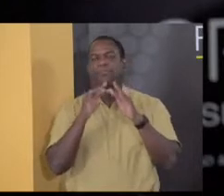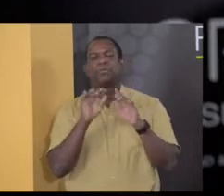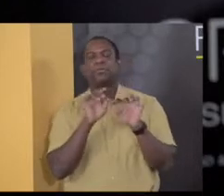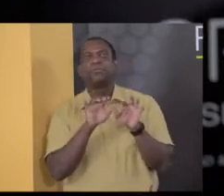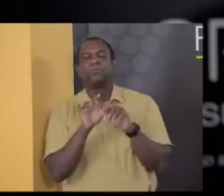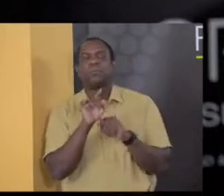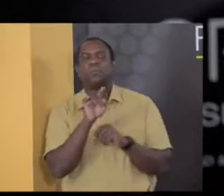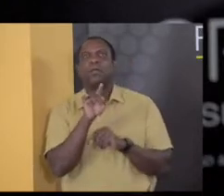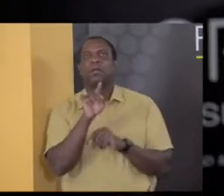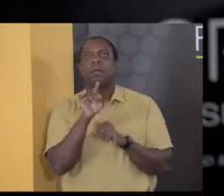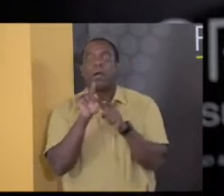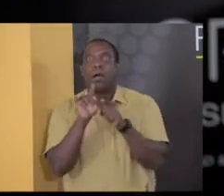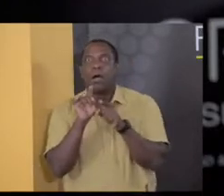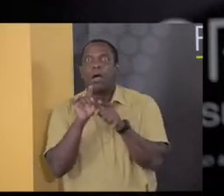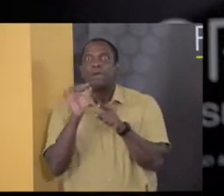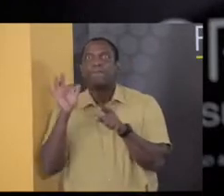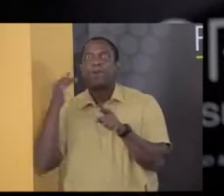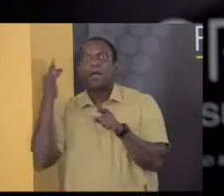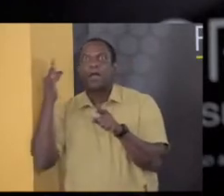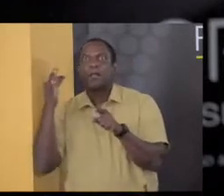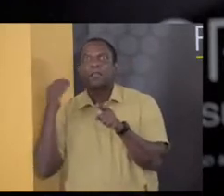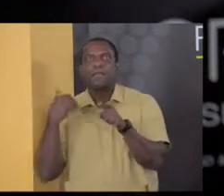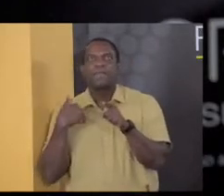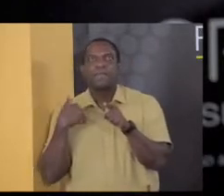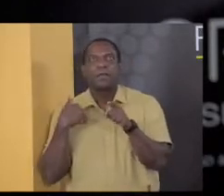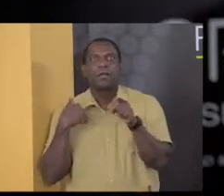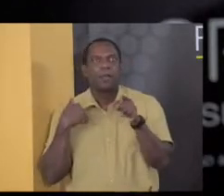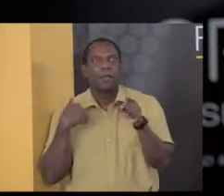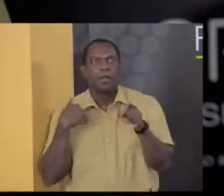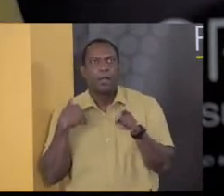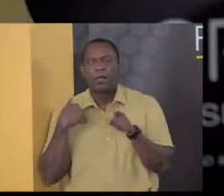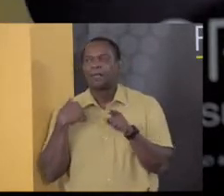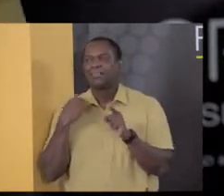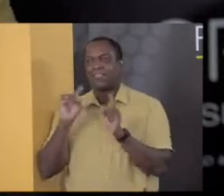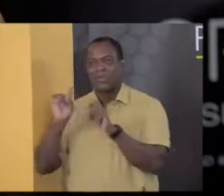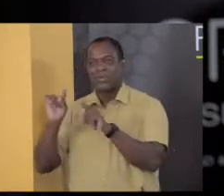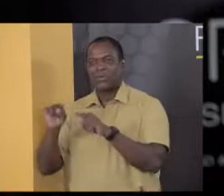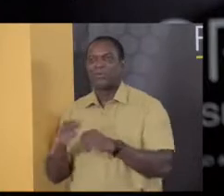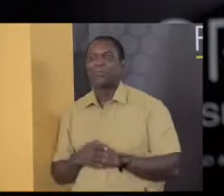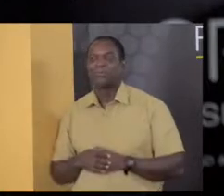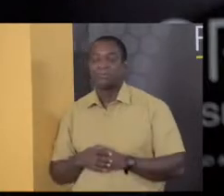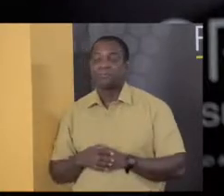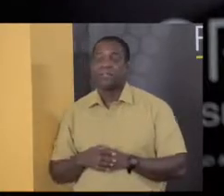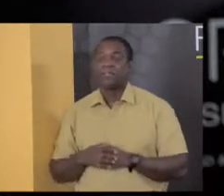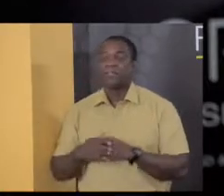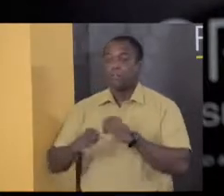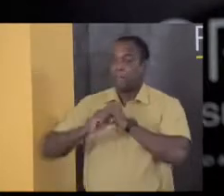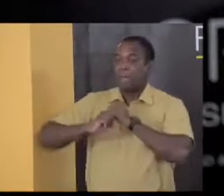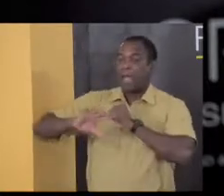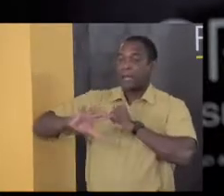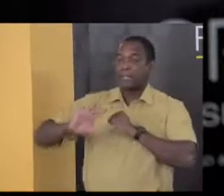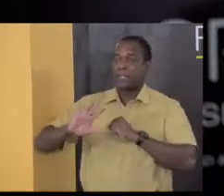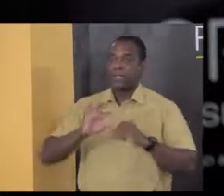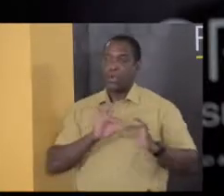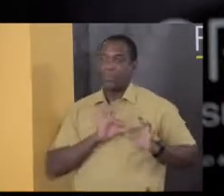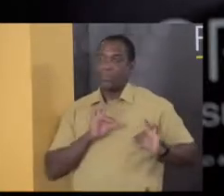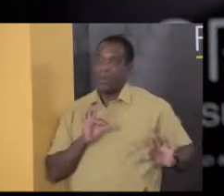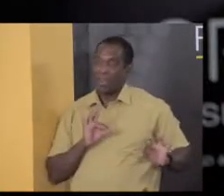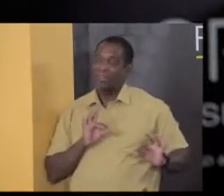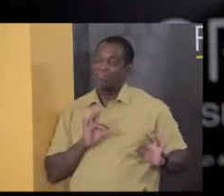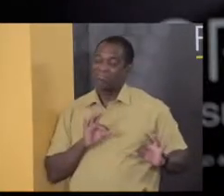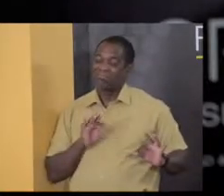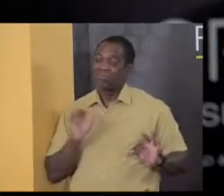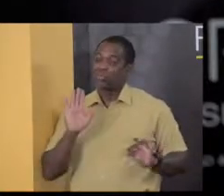So again, marketing your brand, that is you. You're responsible to market your brand. As upcoming